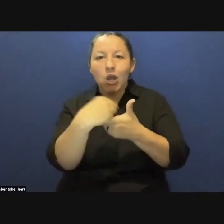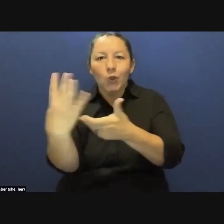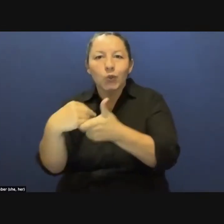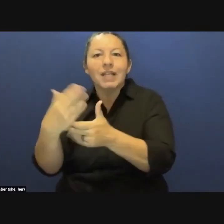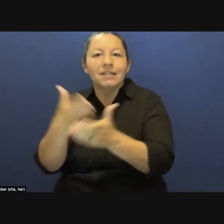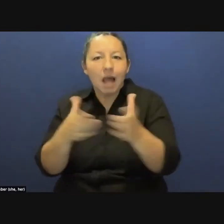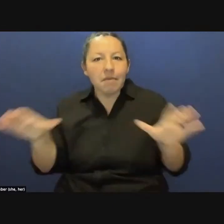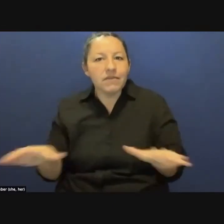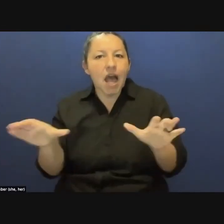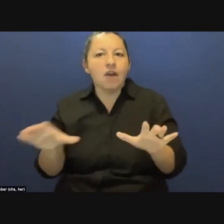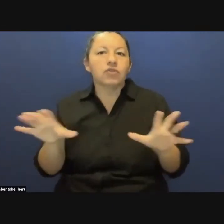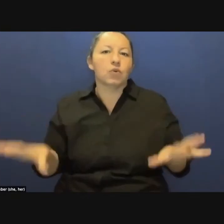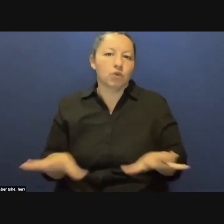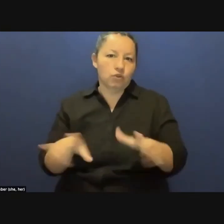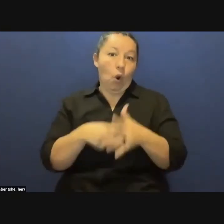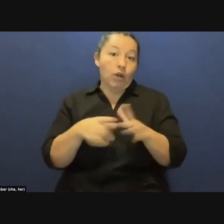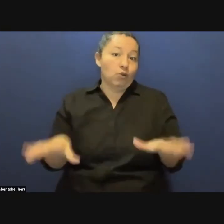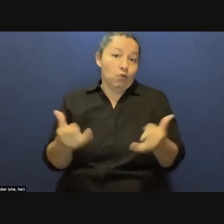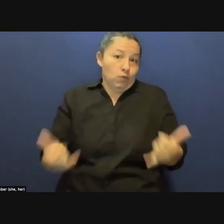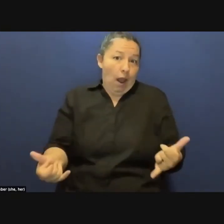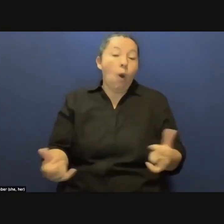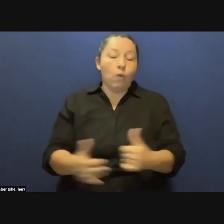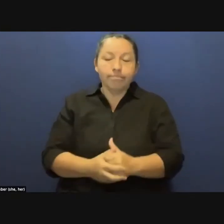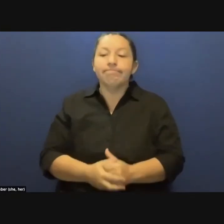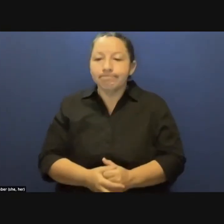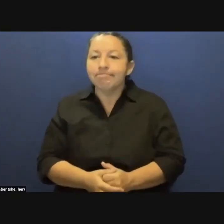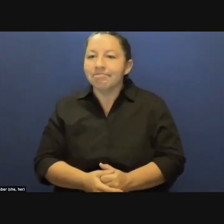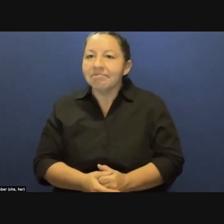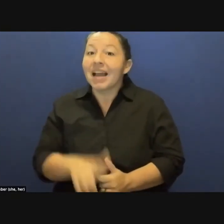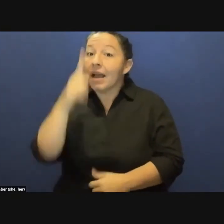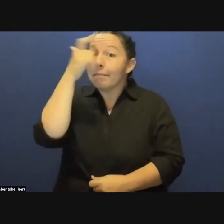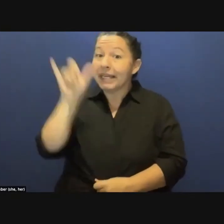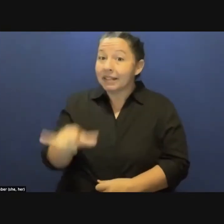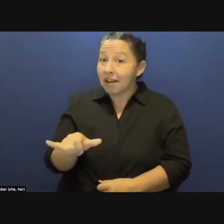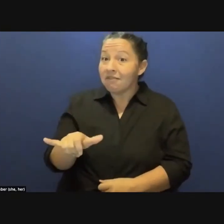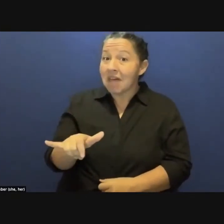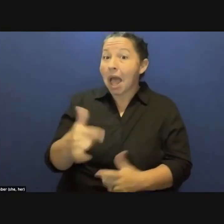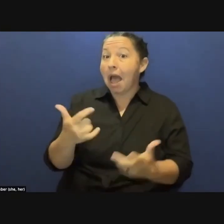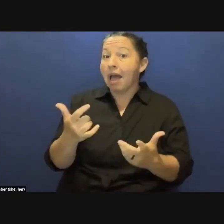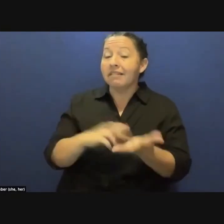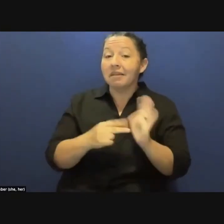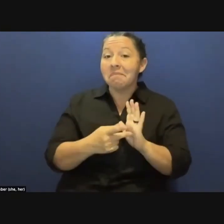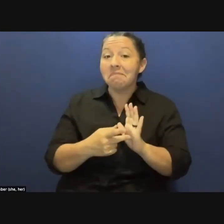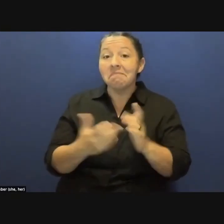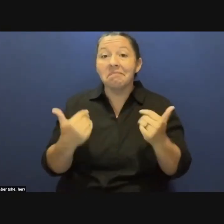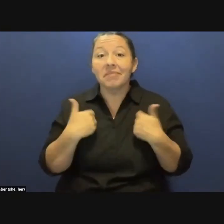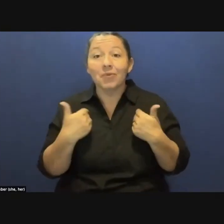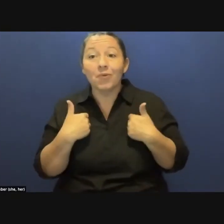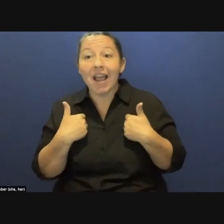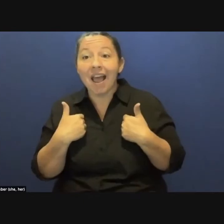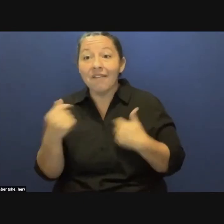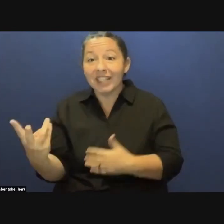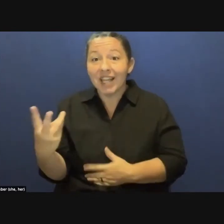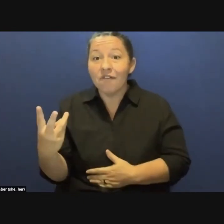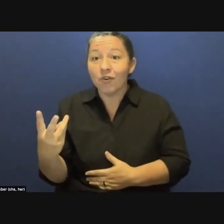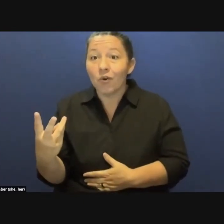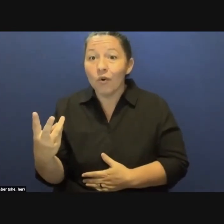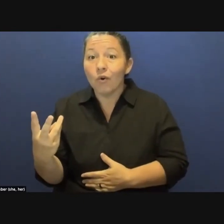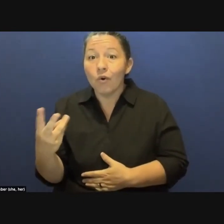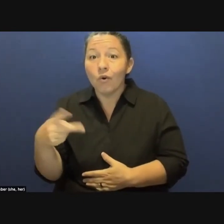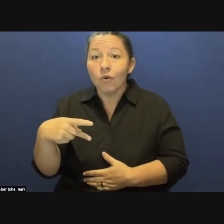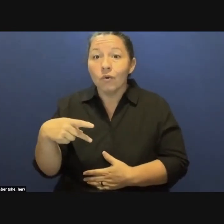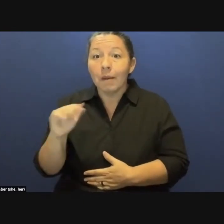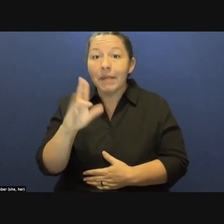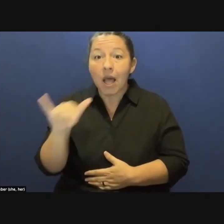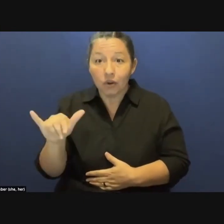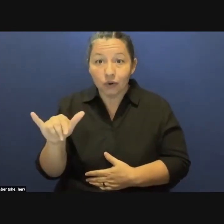actions that we're starting to take. So, and because of that, we have several plenary